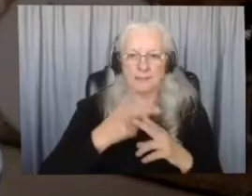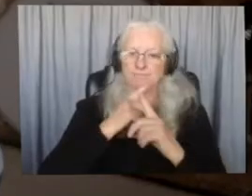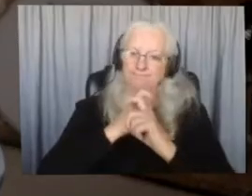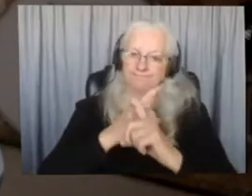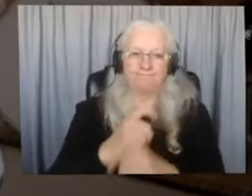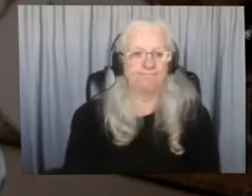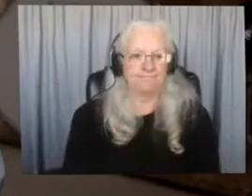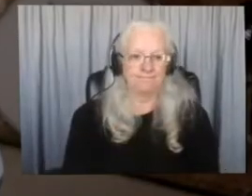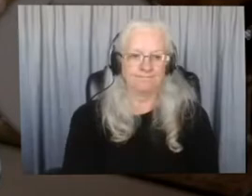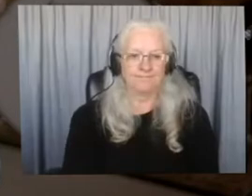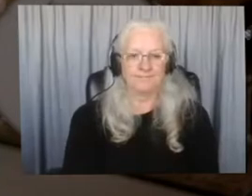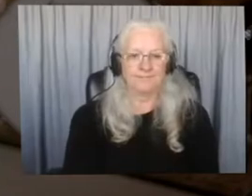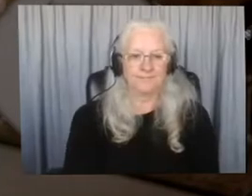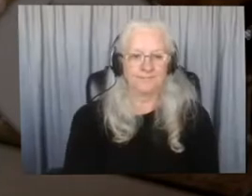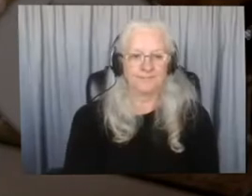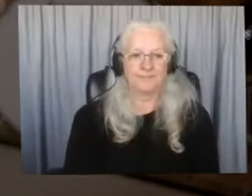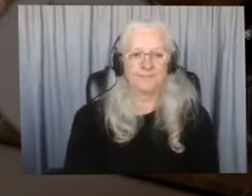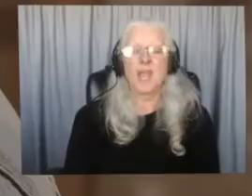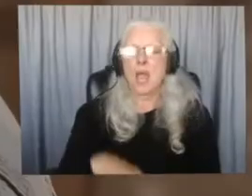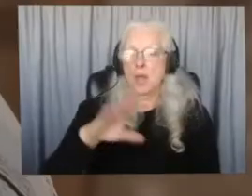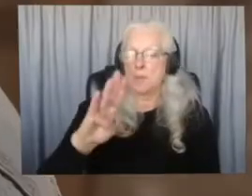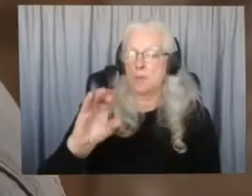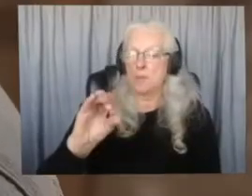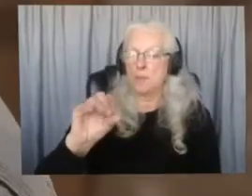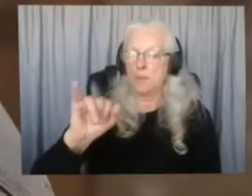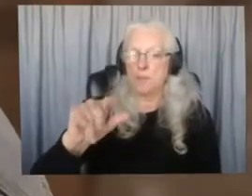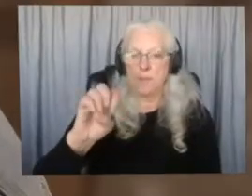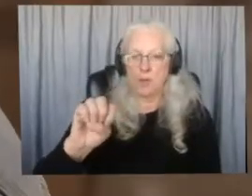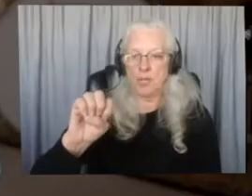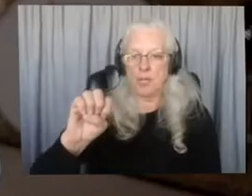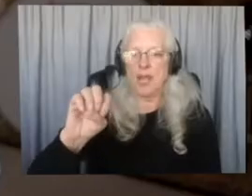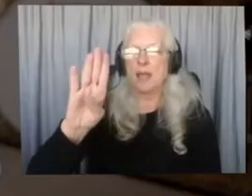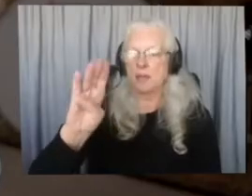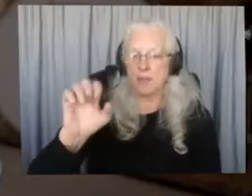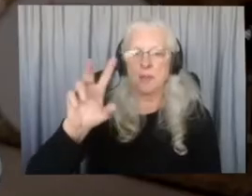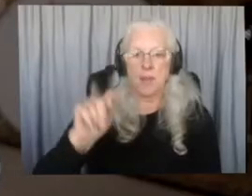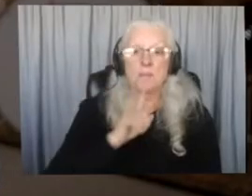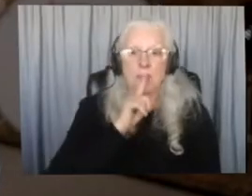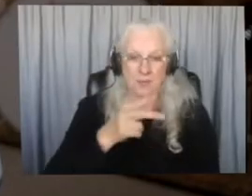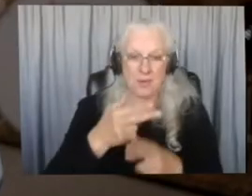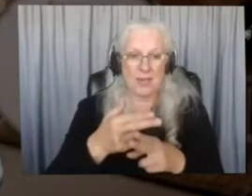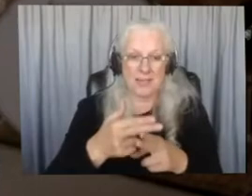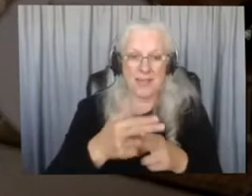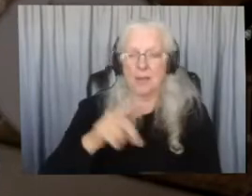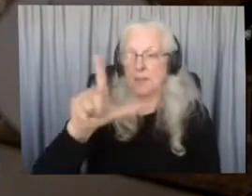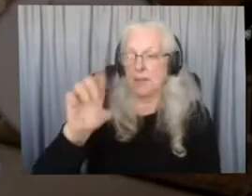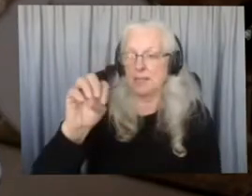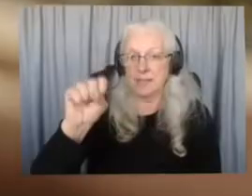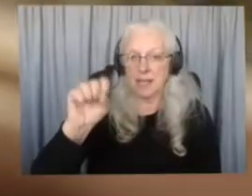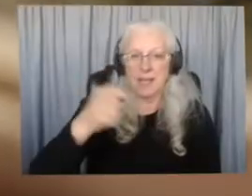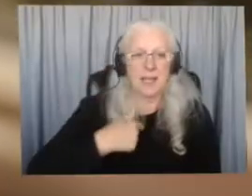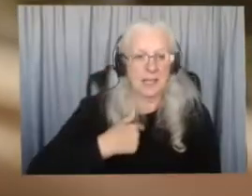Boogey the Beat, Indigenous. My name is Boogey the Beat. My real name is Les Boulanger, and I was born and raised here in Winnipeg,